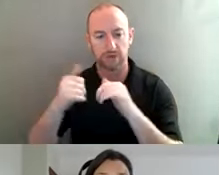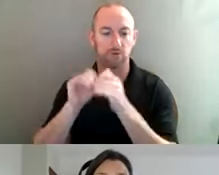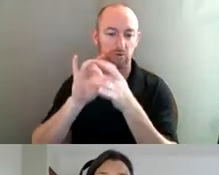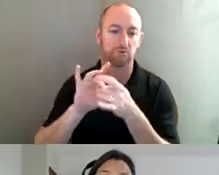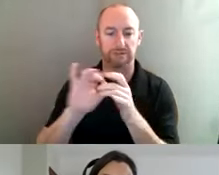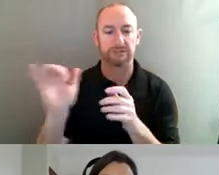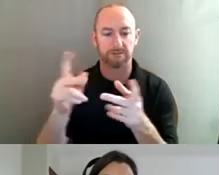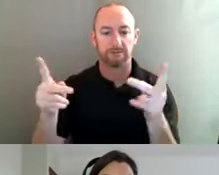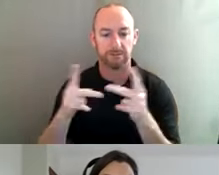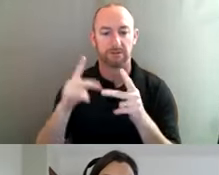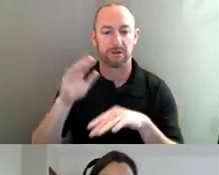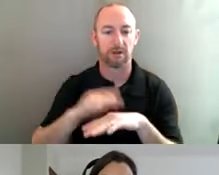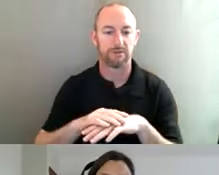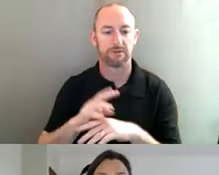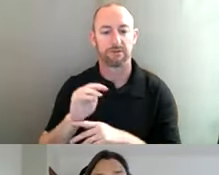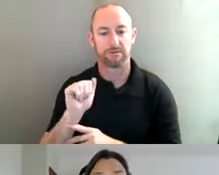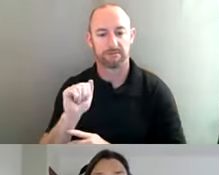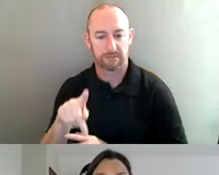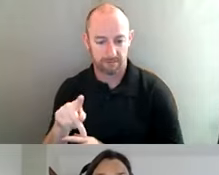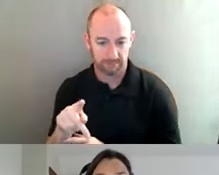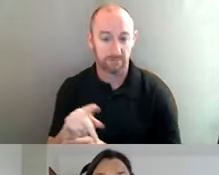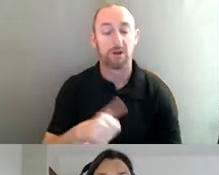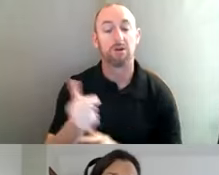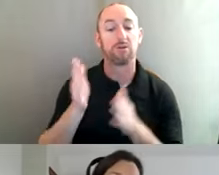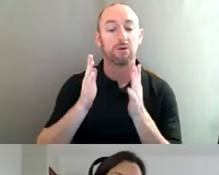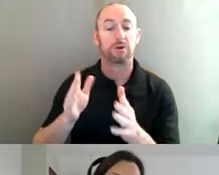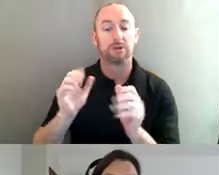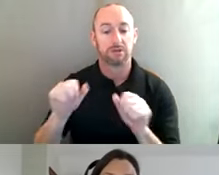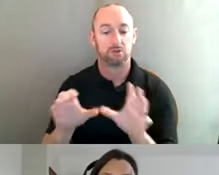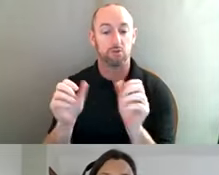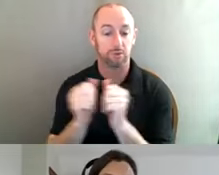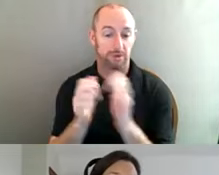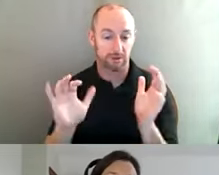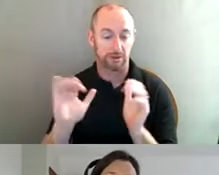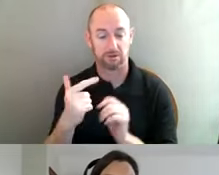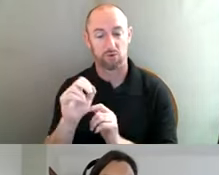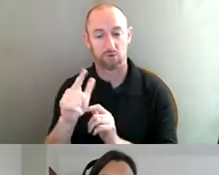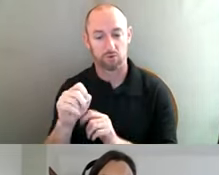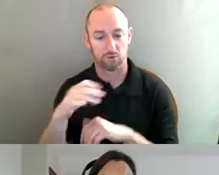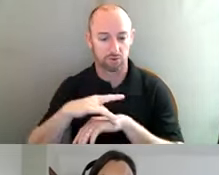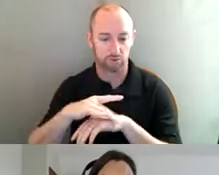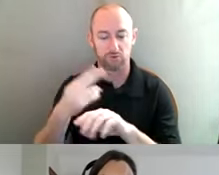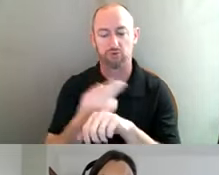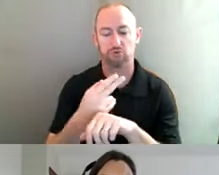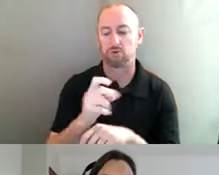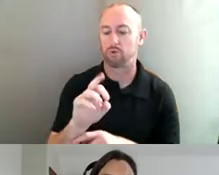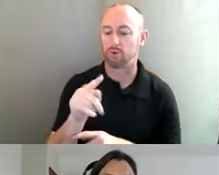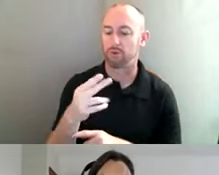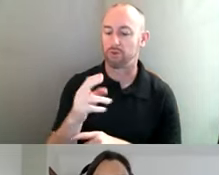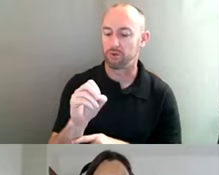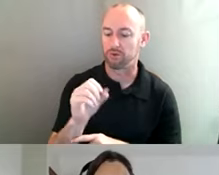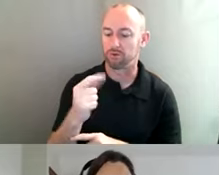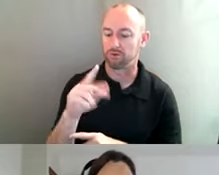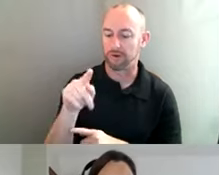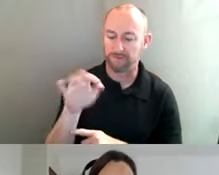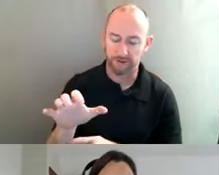same locations on the projected map. Another way that you can do it without something like Google Earth is using an orthographic projection or using